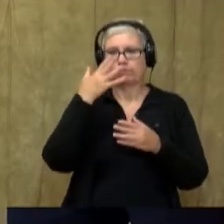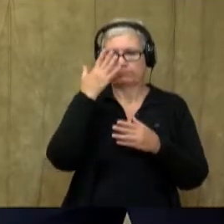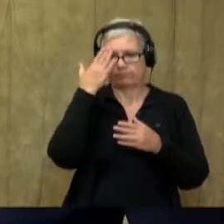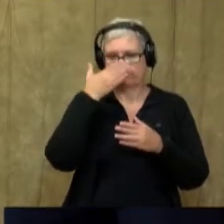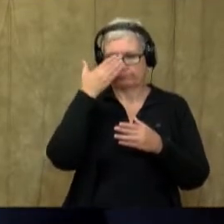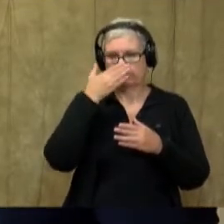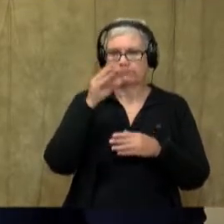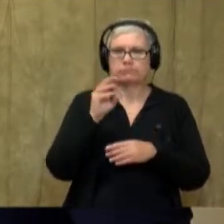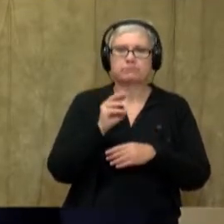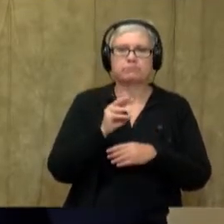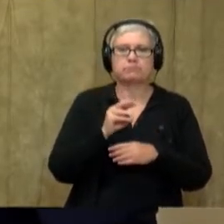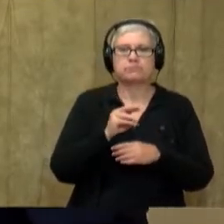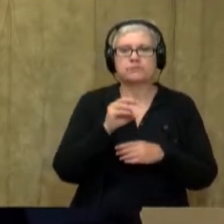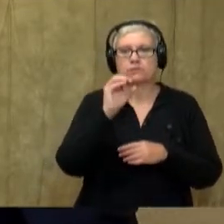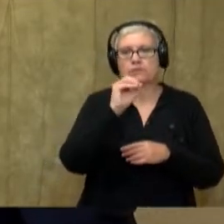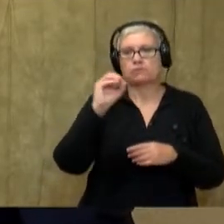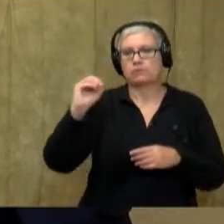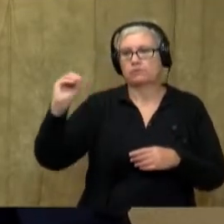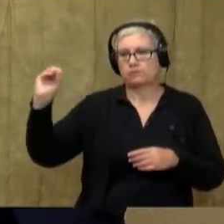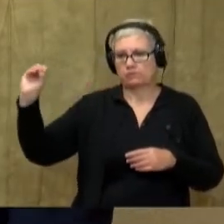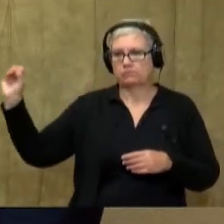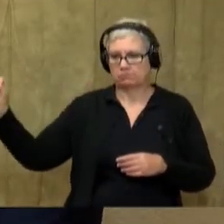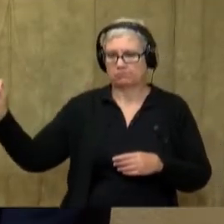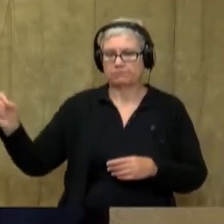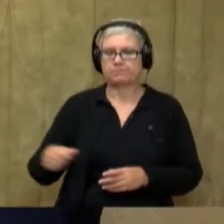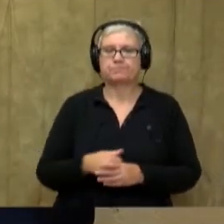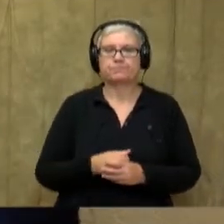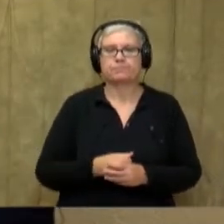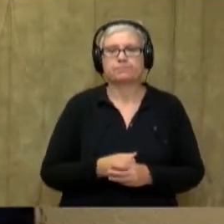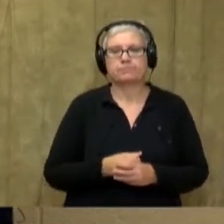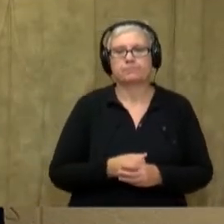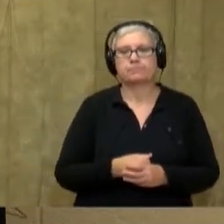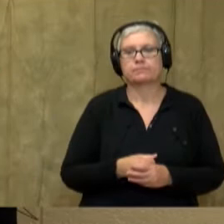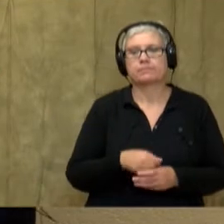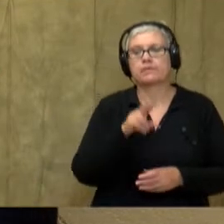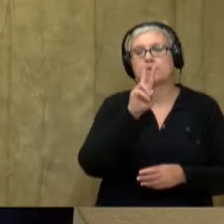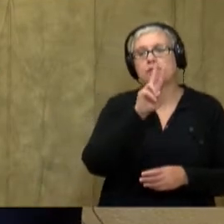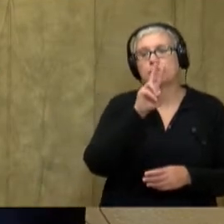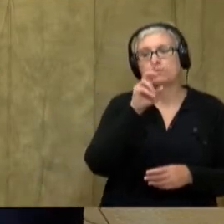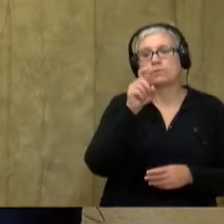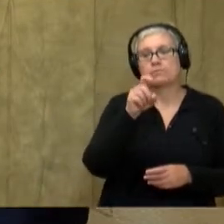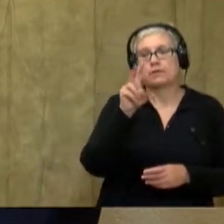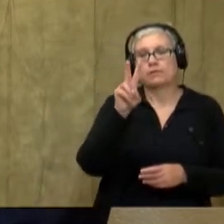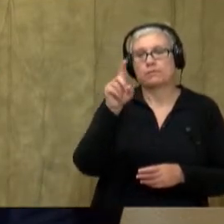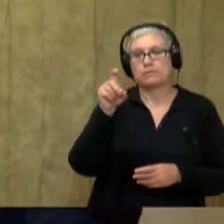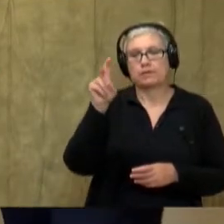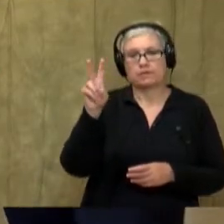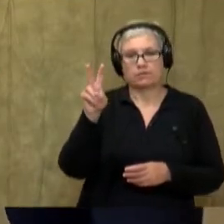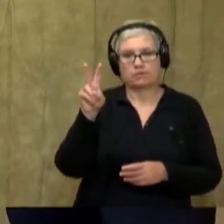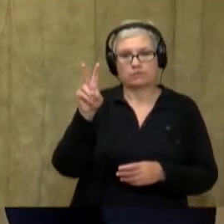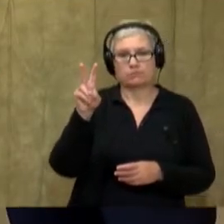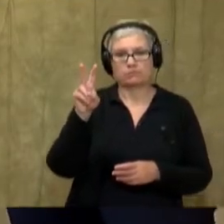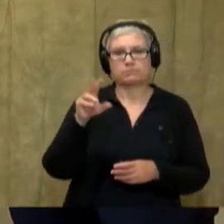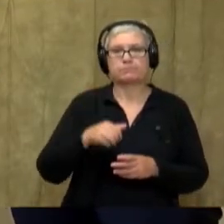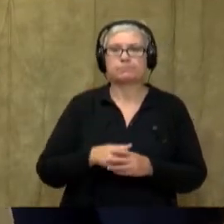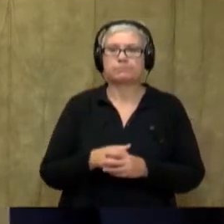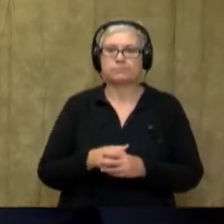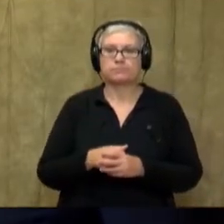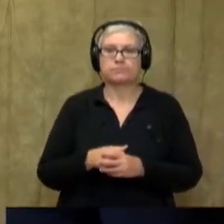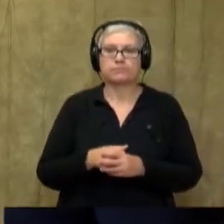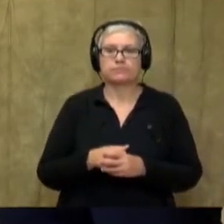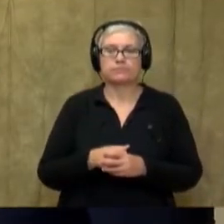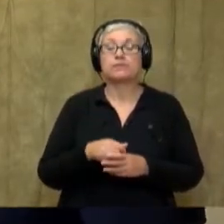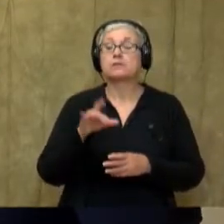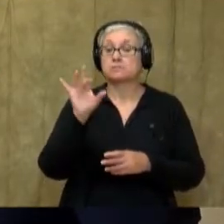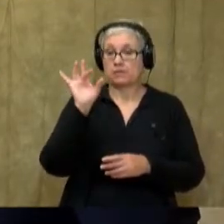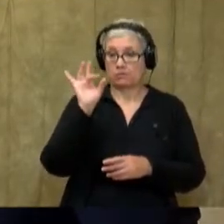be 0 when we're completing this table. When I'm looking at that 2 by 2 by 2 case, on that previous screen, we have